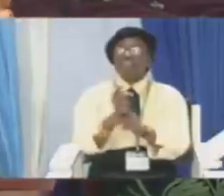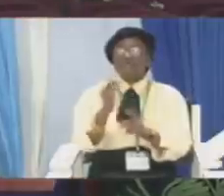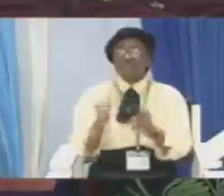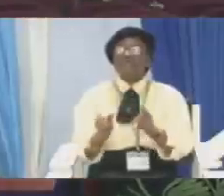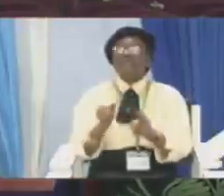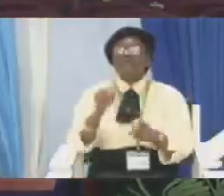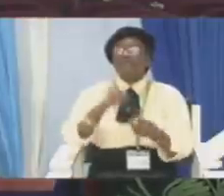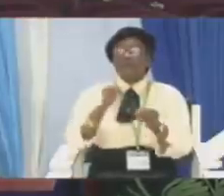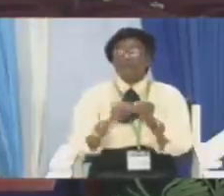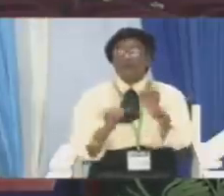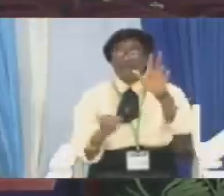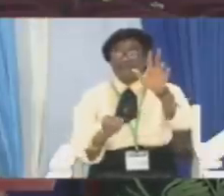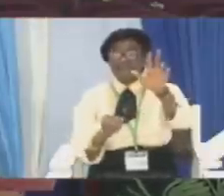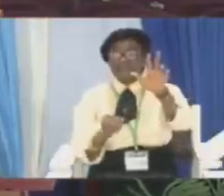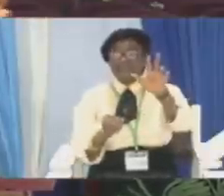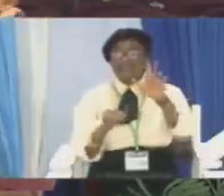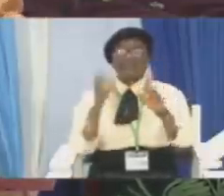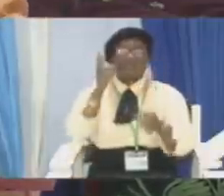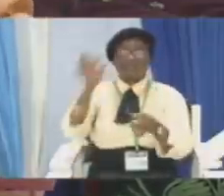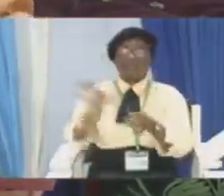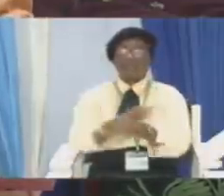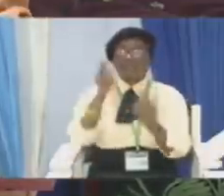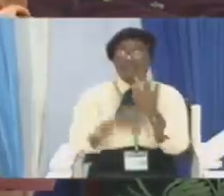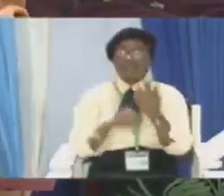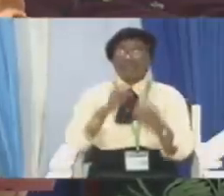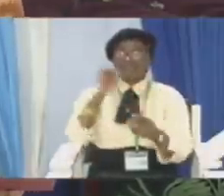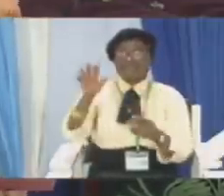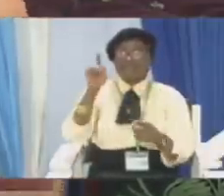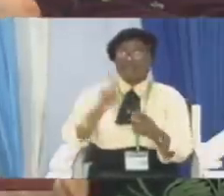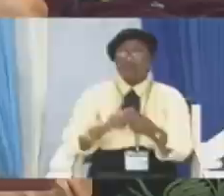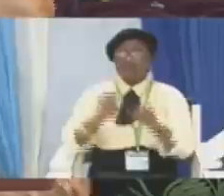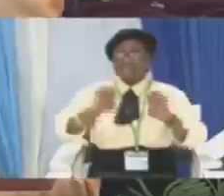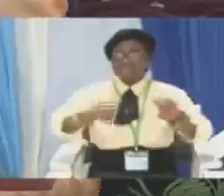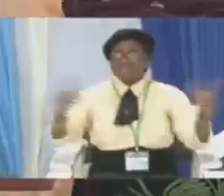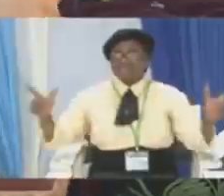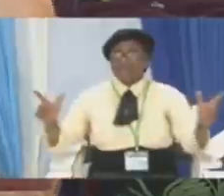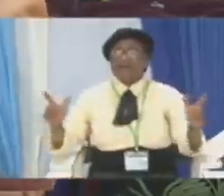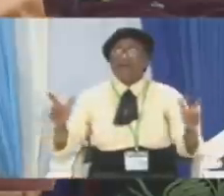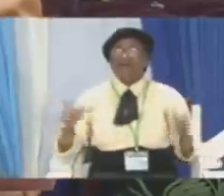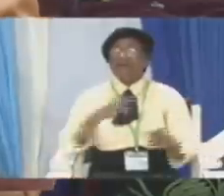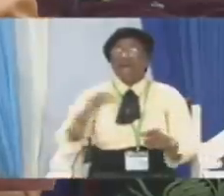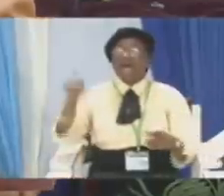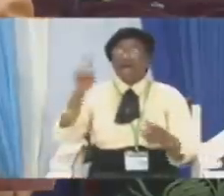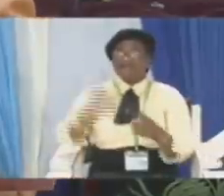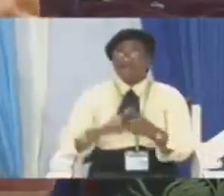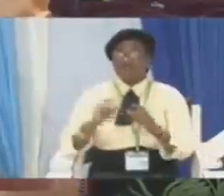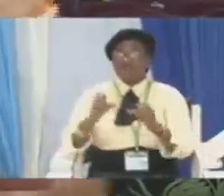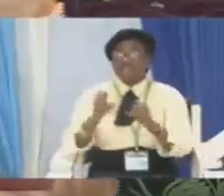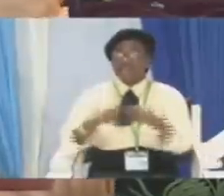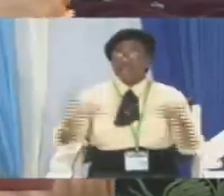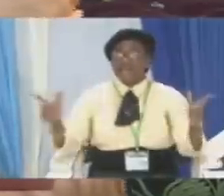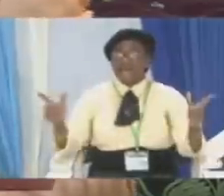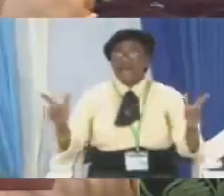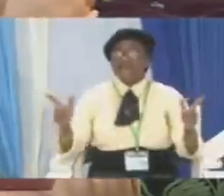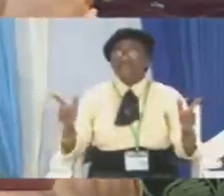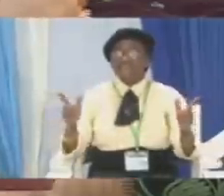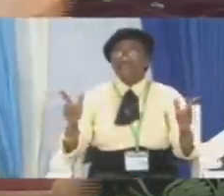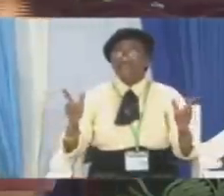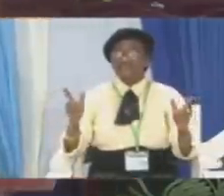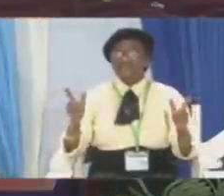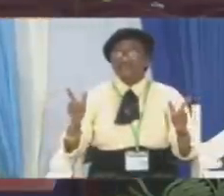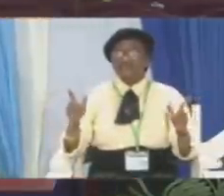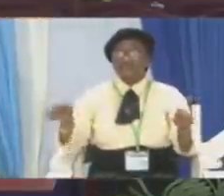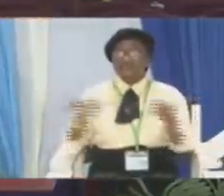Number three, fruitfulness is to expand and to enlarge.